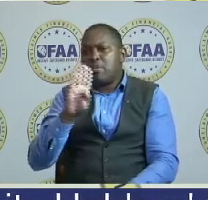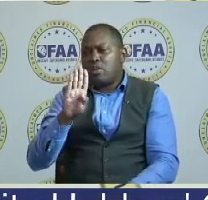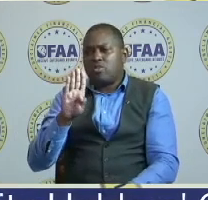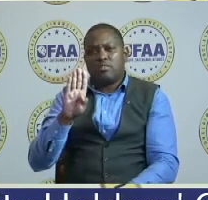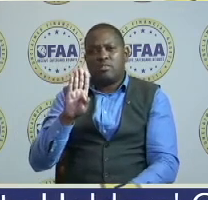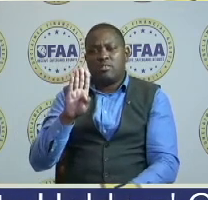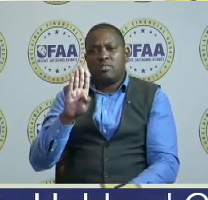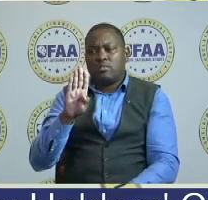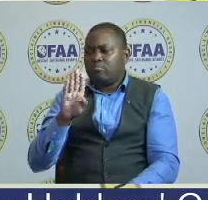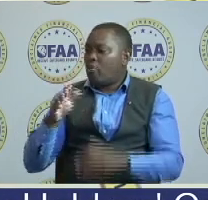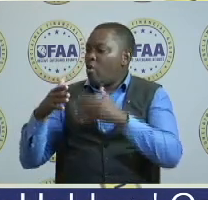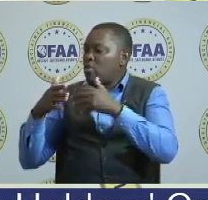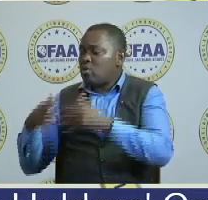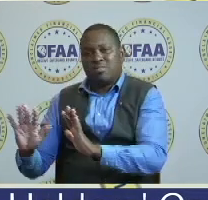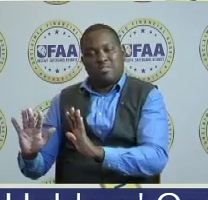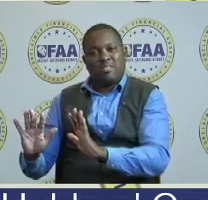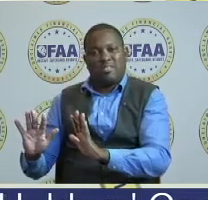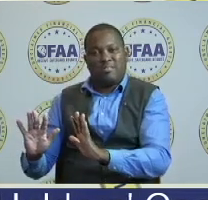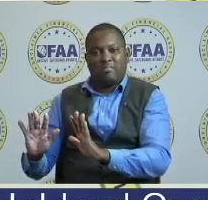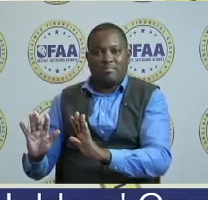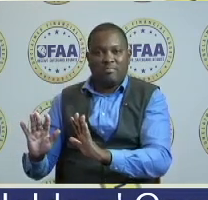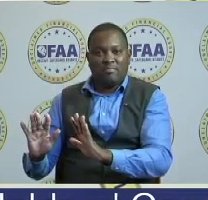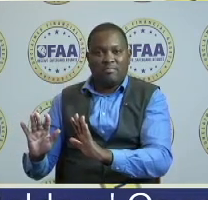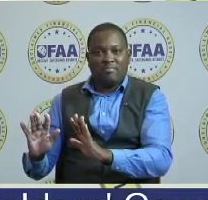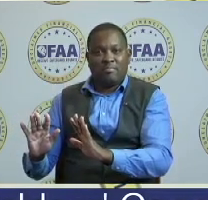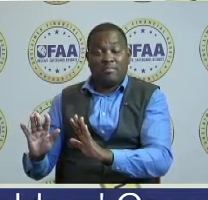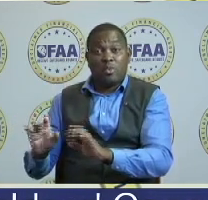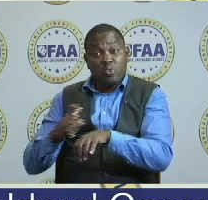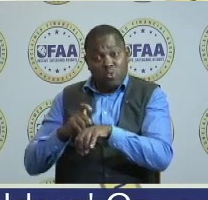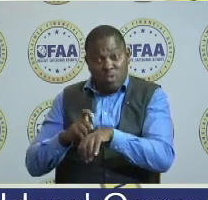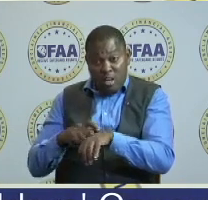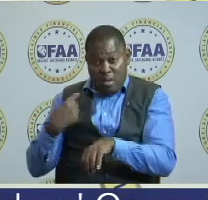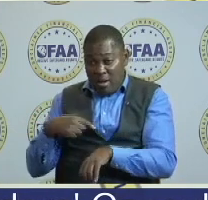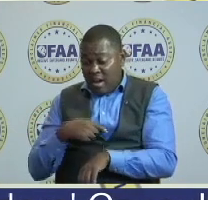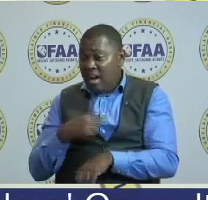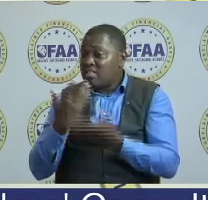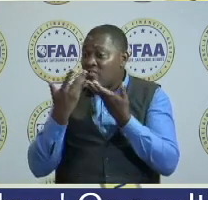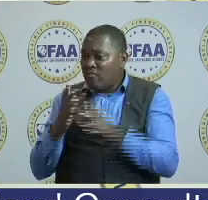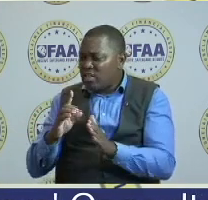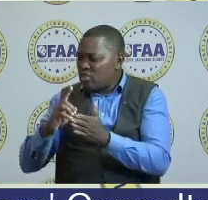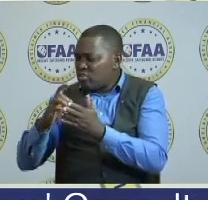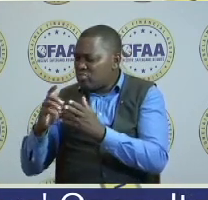classified as unclaimed assets. And once we have completed those audits,